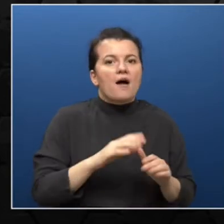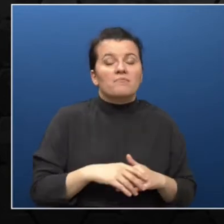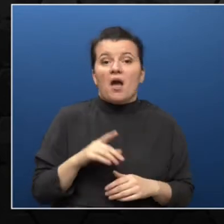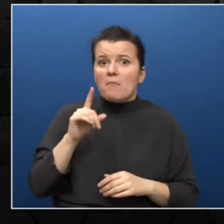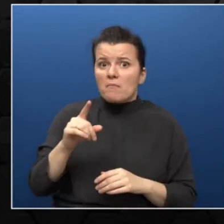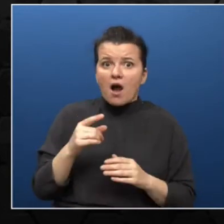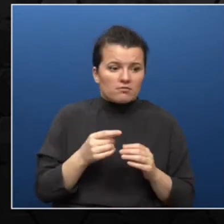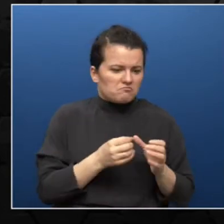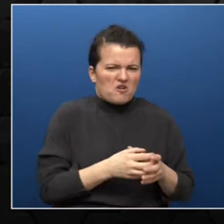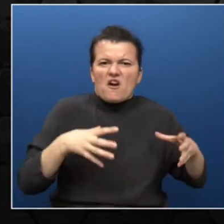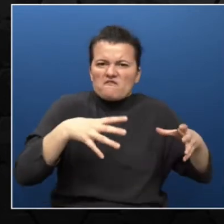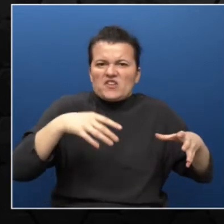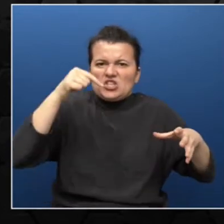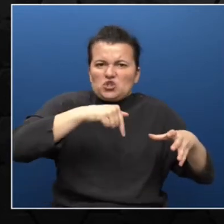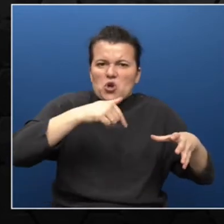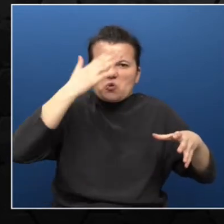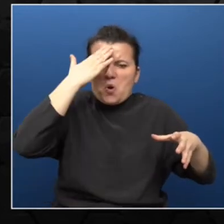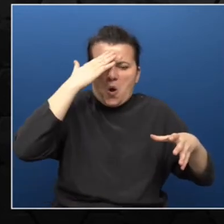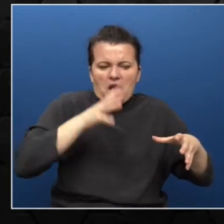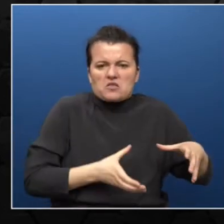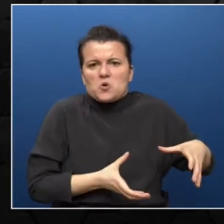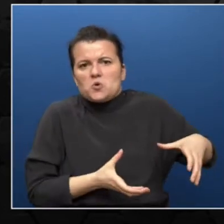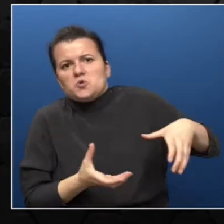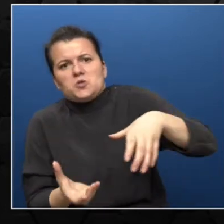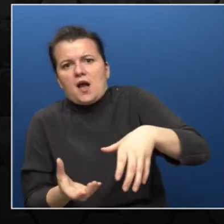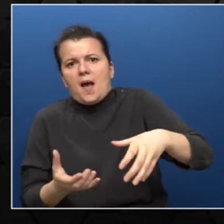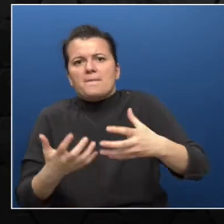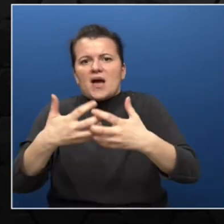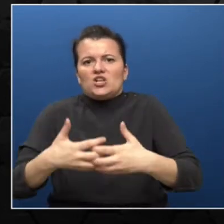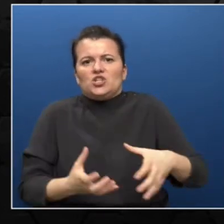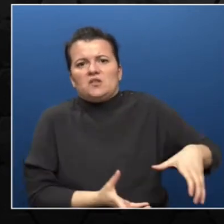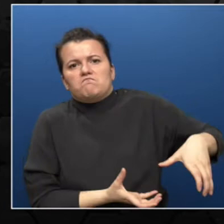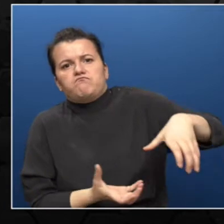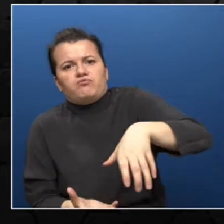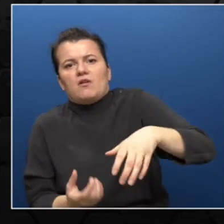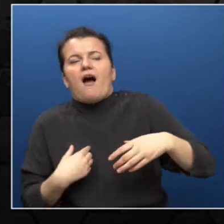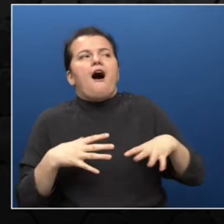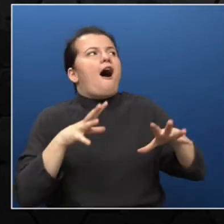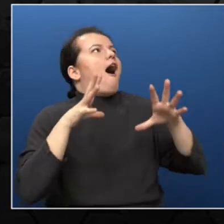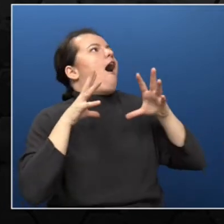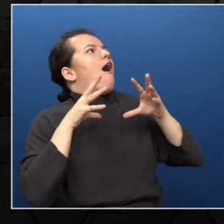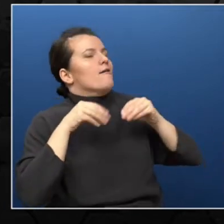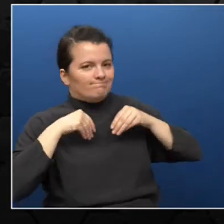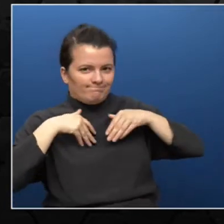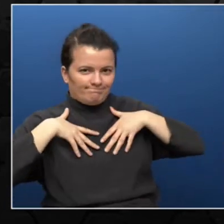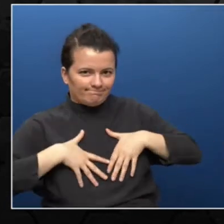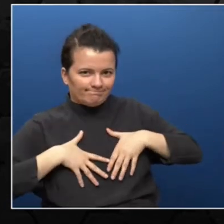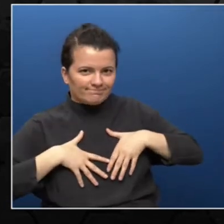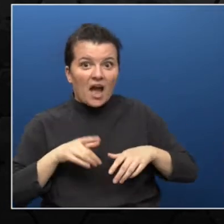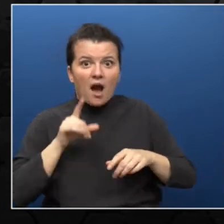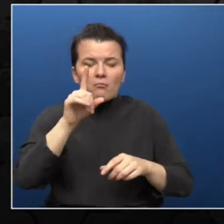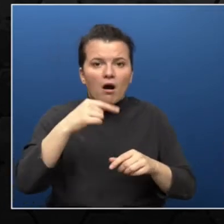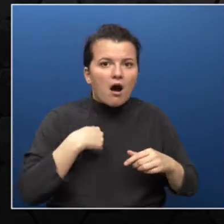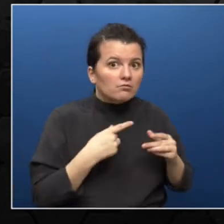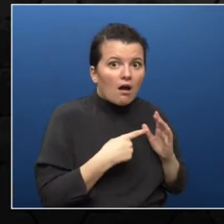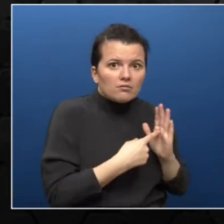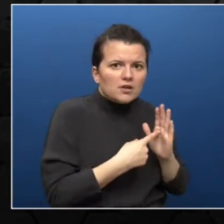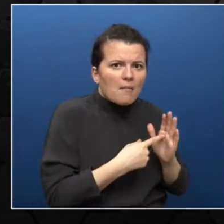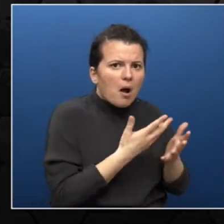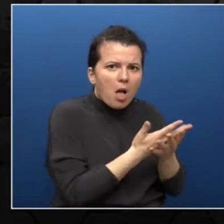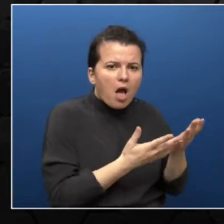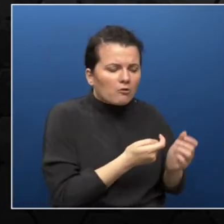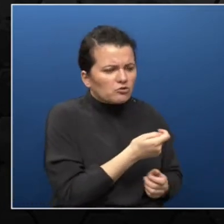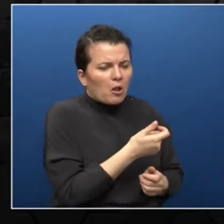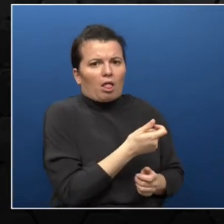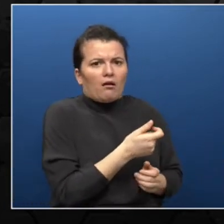of data with us? So going further, I'm going to talk about how Azure Text Analytics API works on sentiment